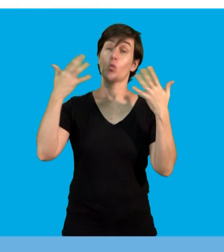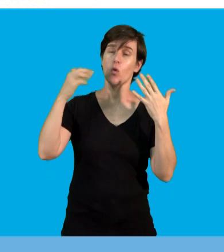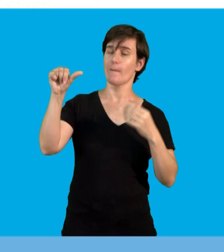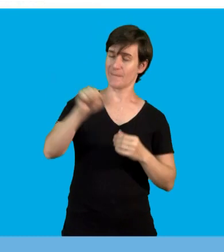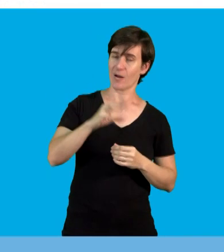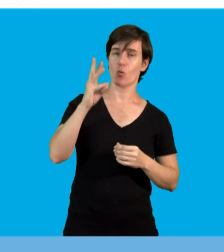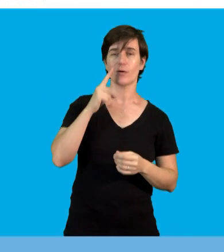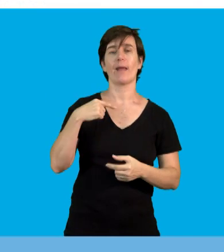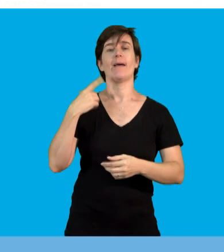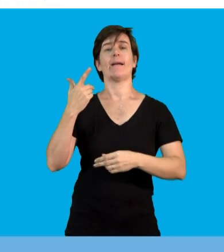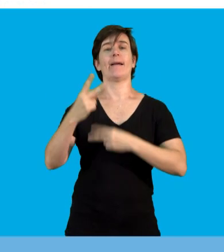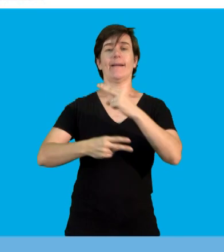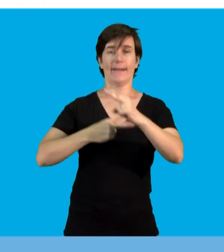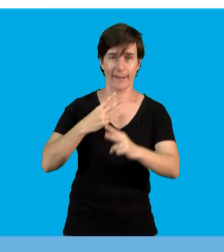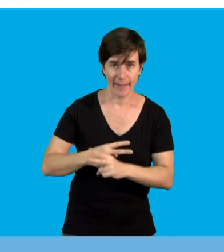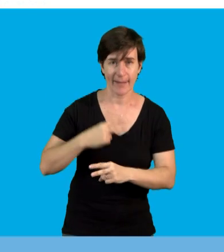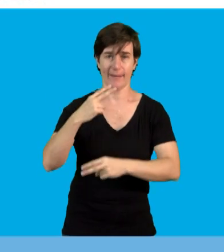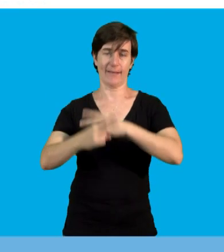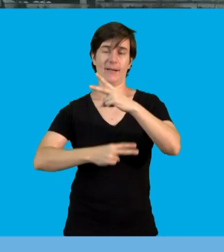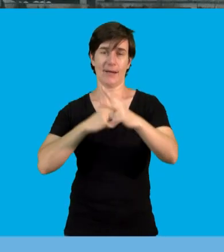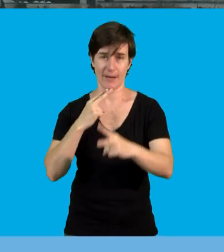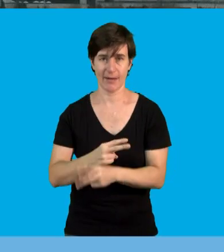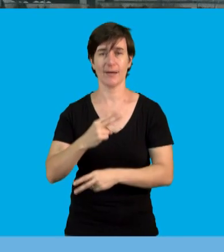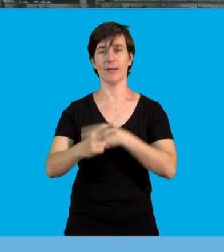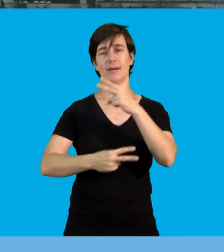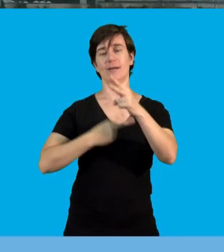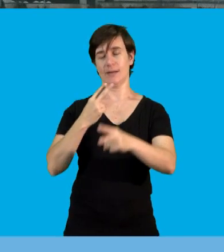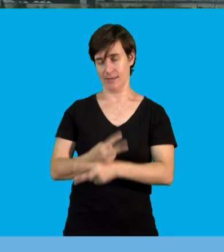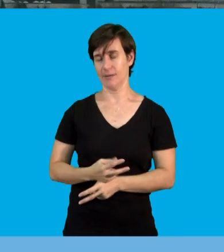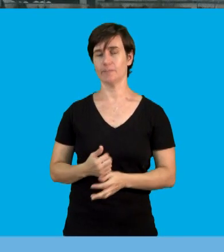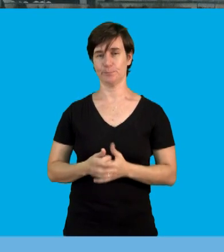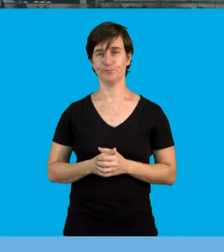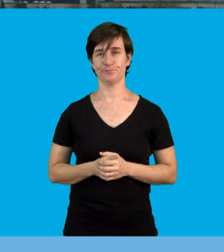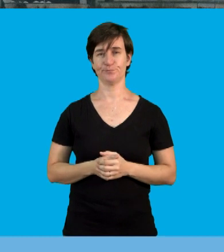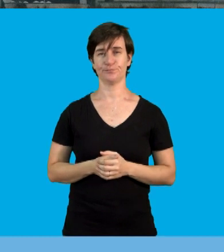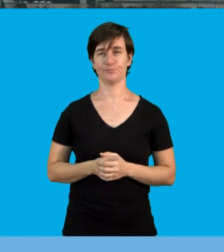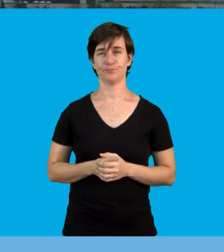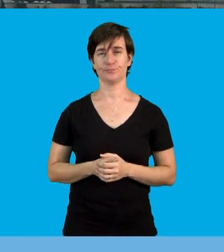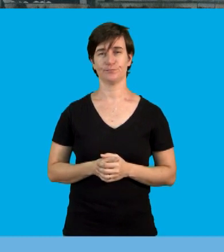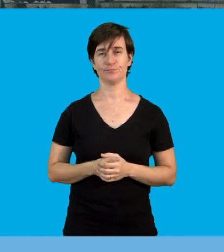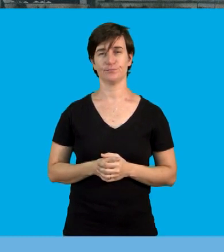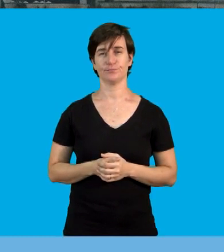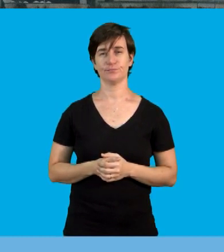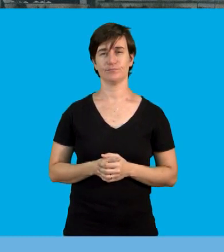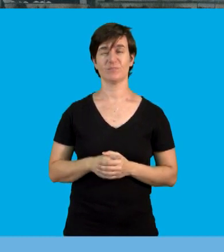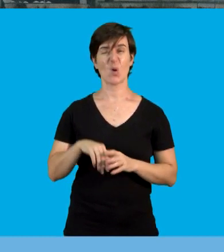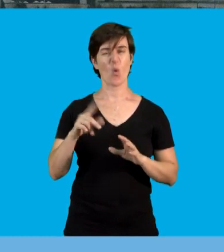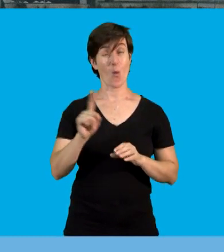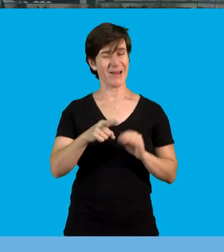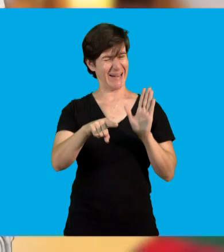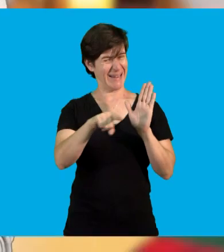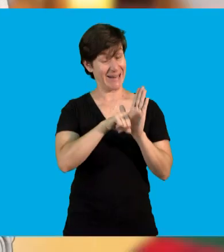houses. So that process keeps on going on over and over again. So now, what are then